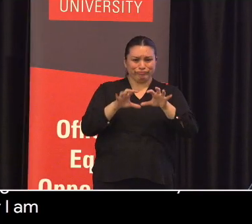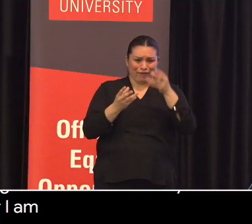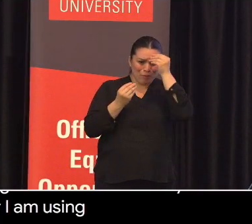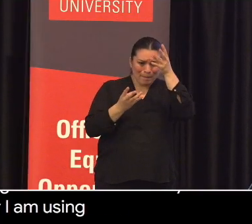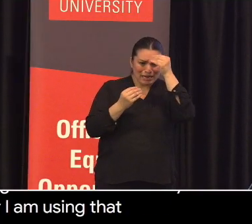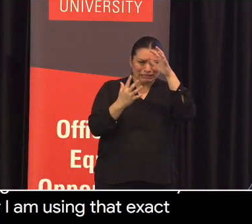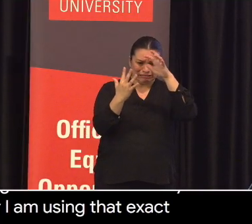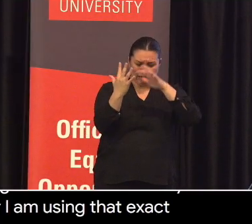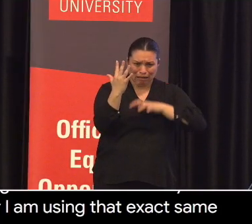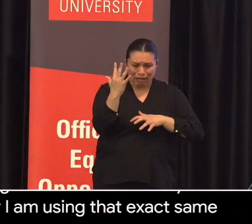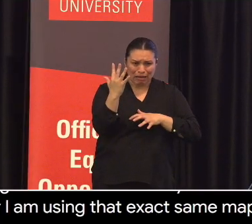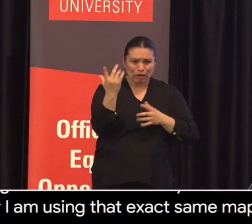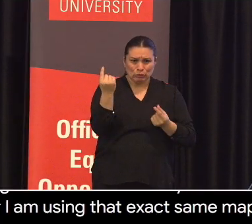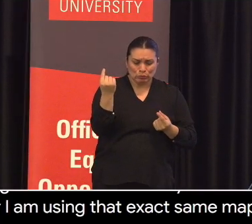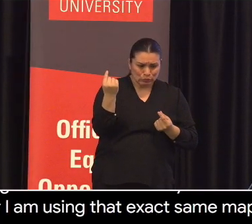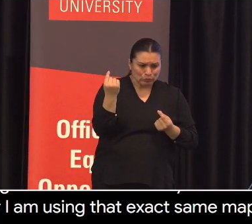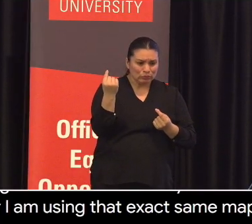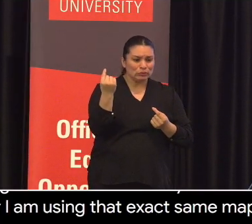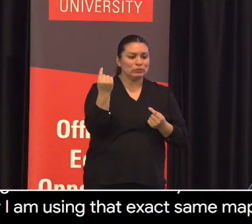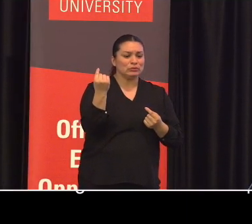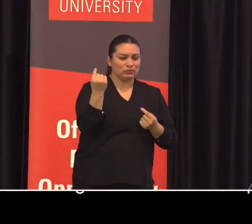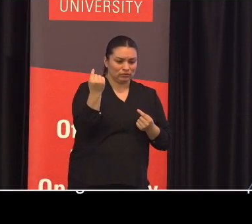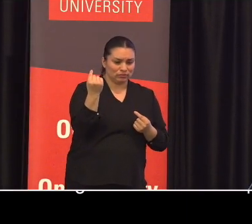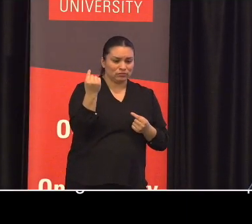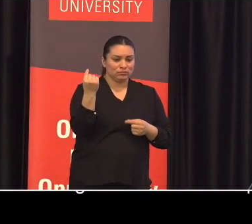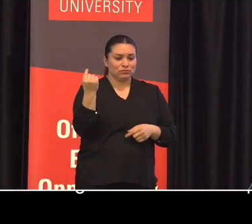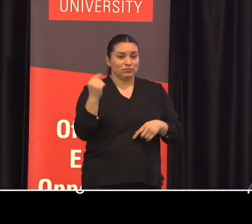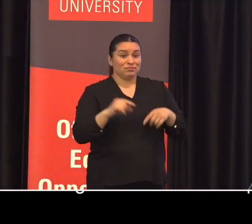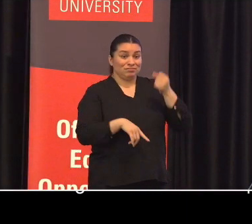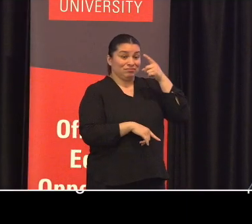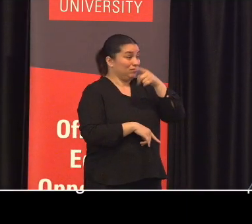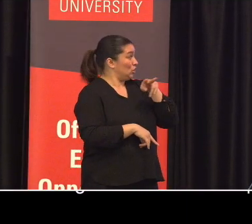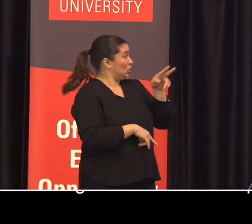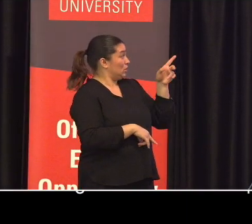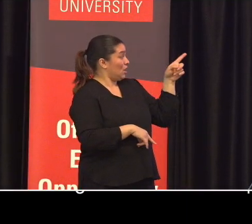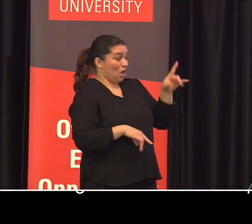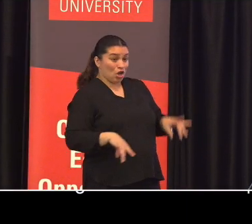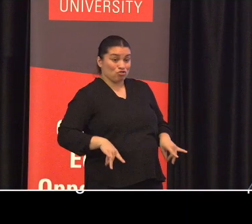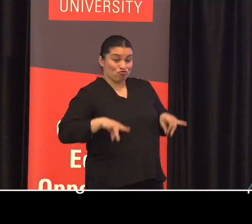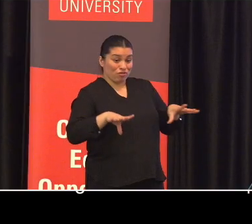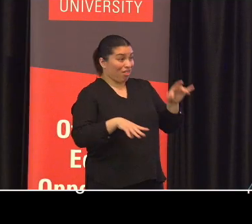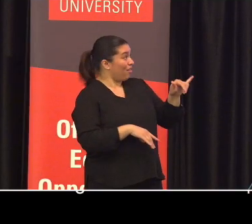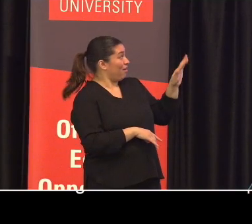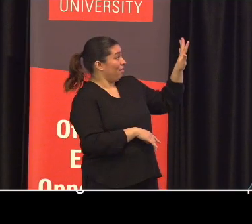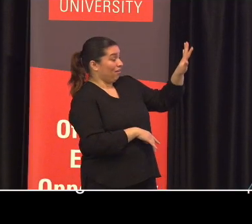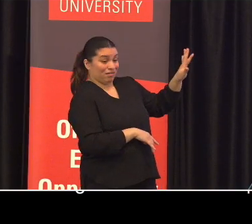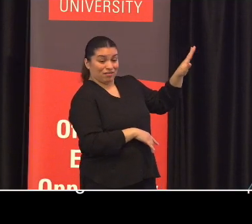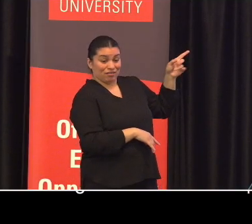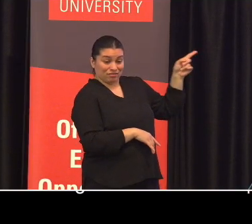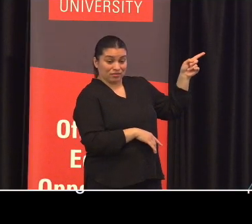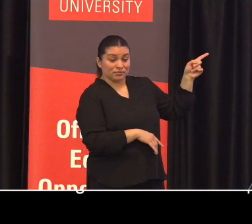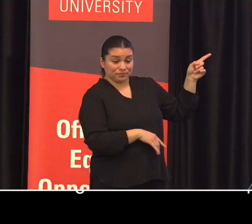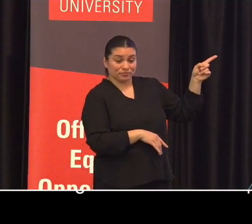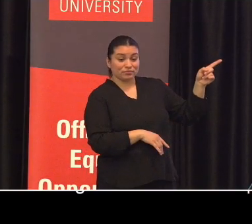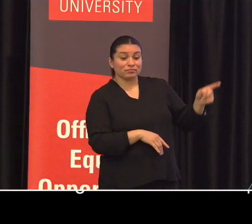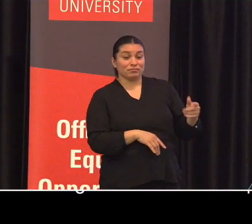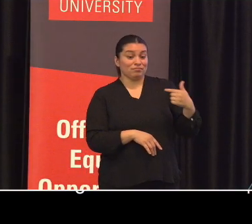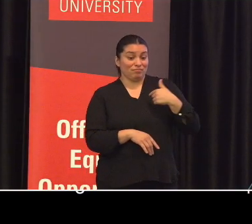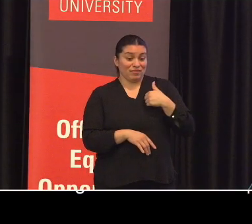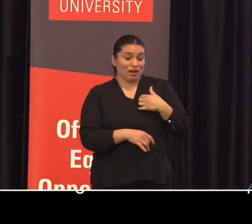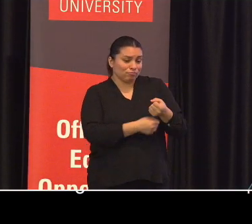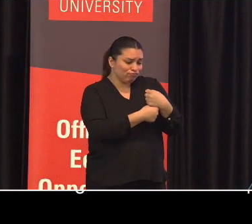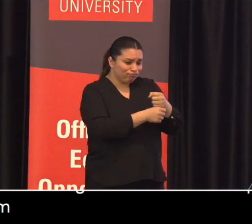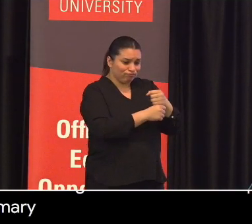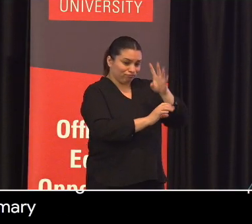that exact same map, but I'm using it and I'm creating a workbook for kindergartners, and their lesson in the workbook